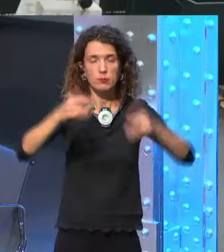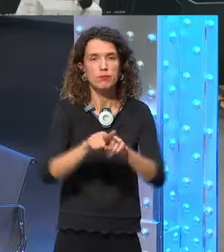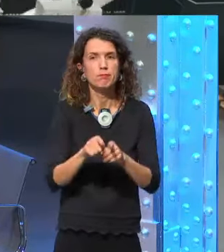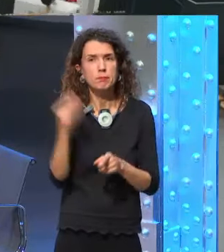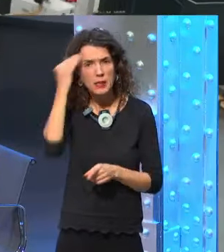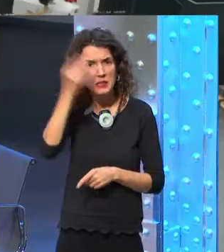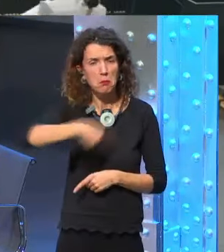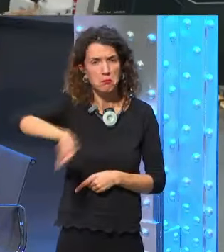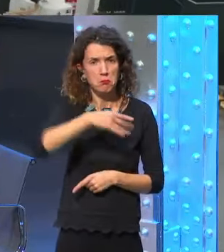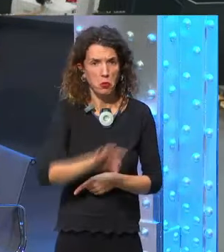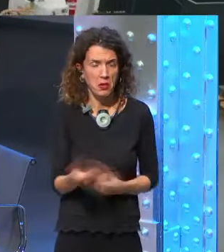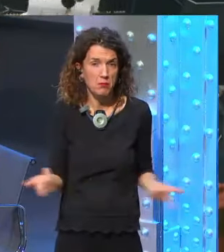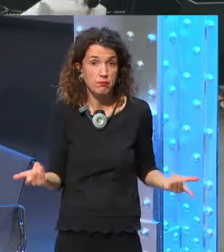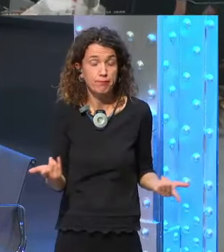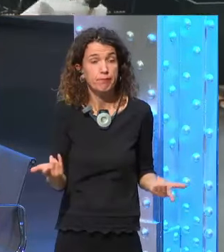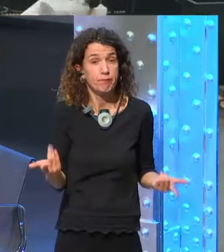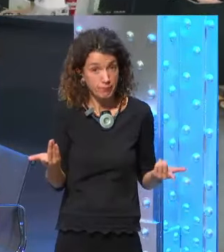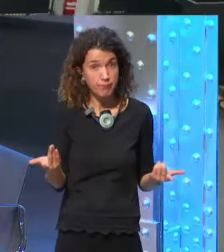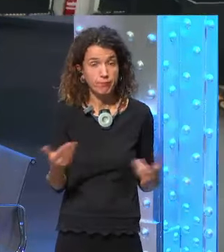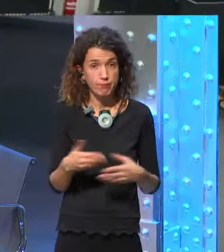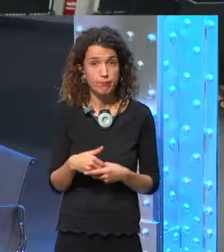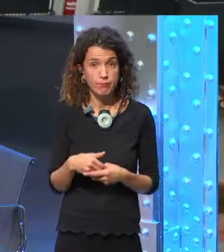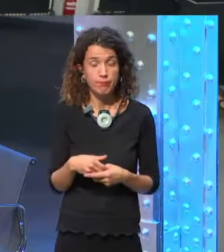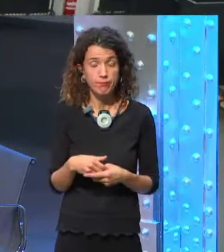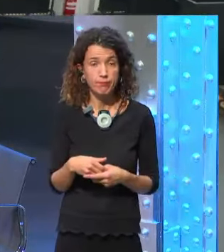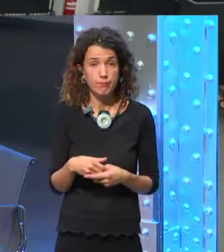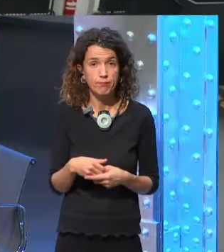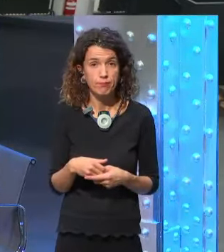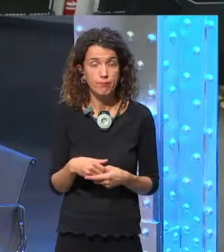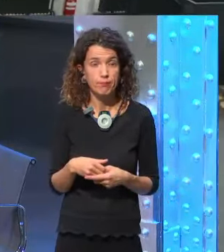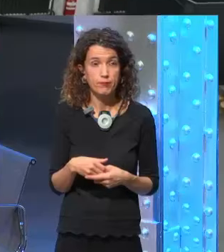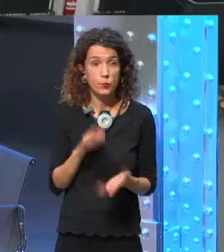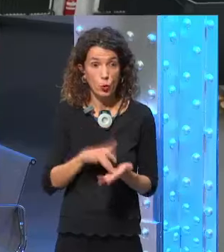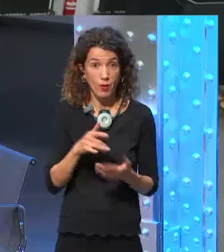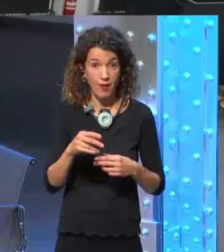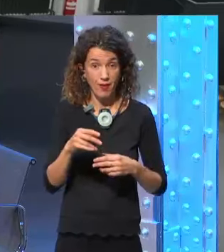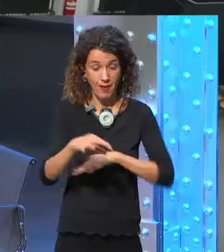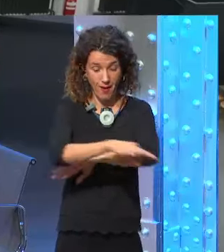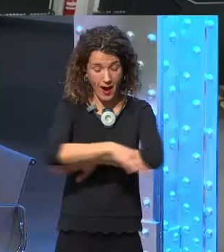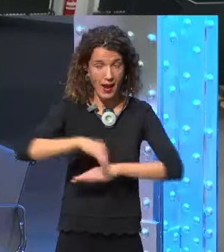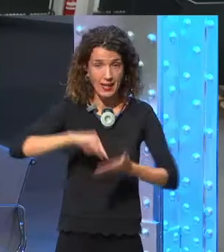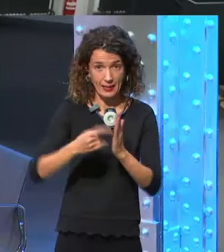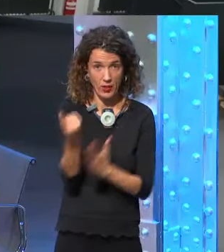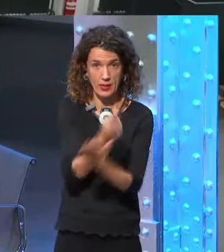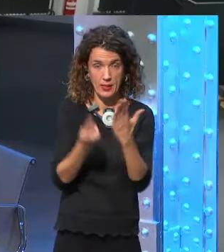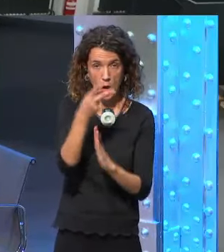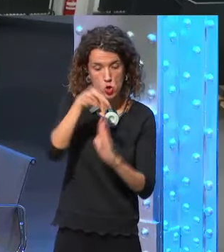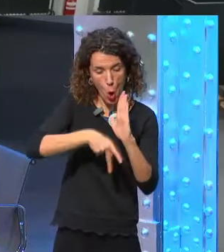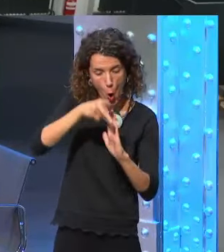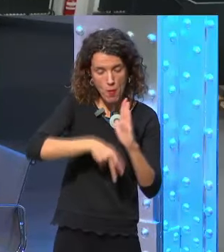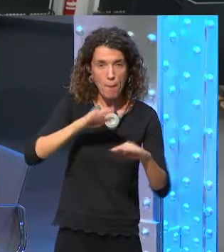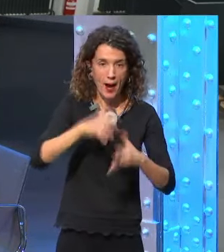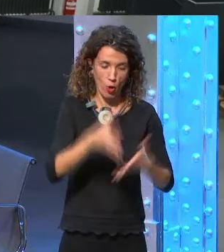basically it means in this case the architect would need to design the rules for such a robot so that whenever